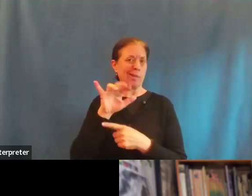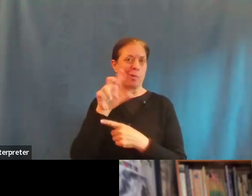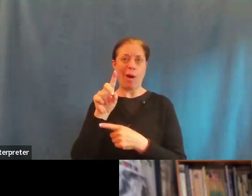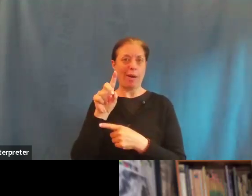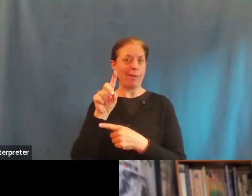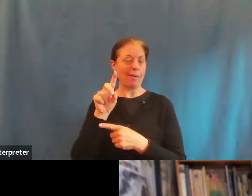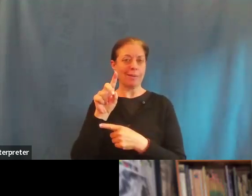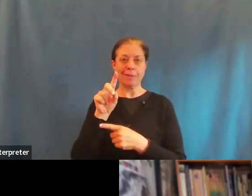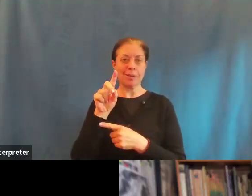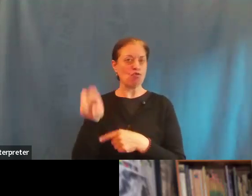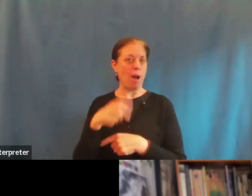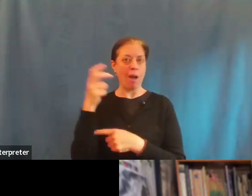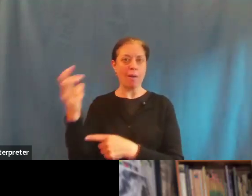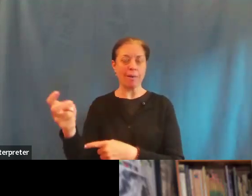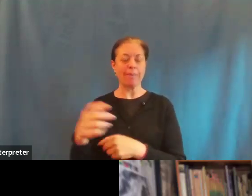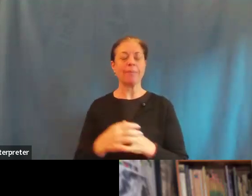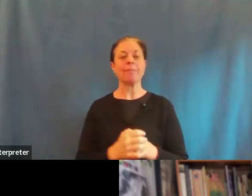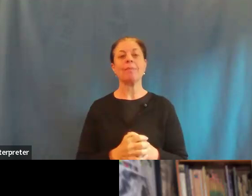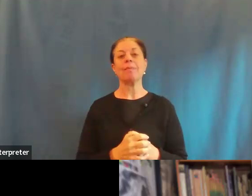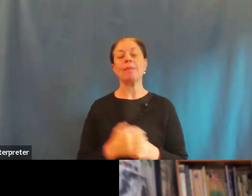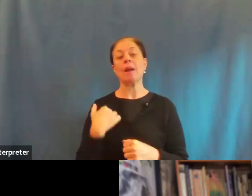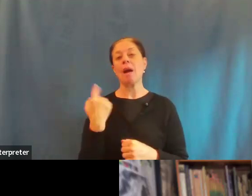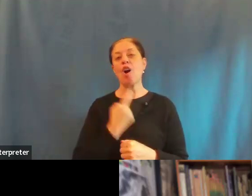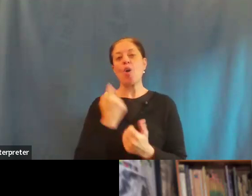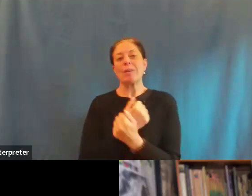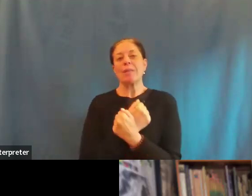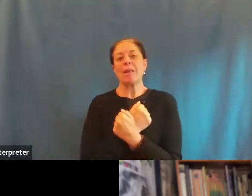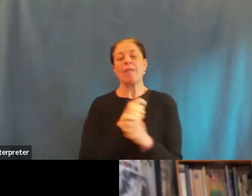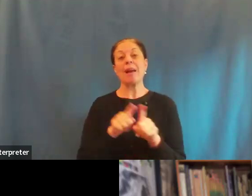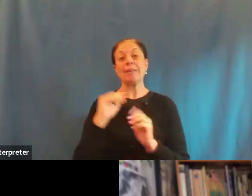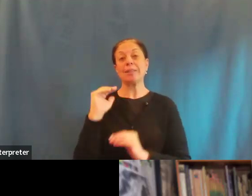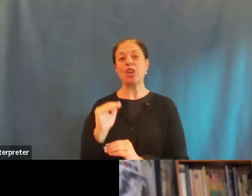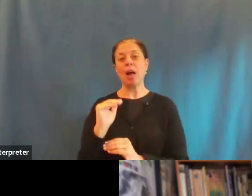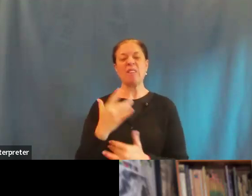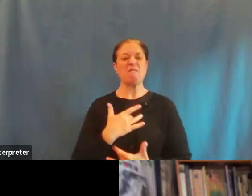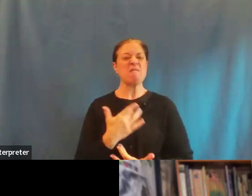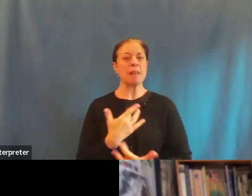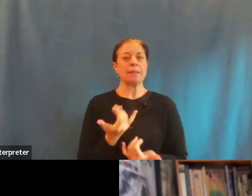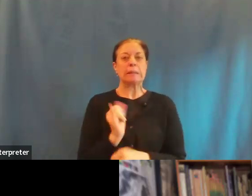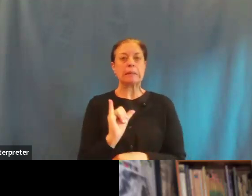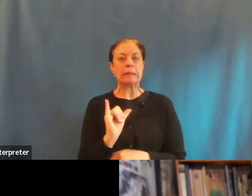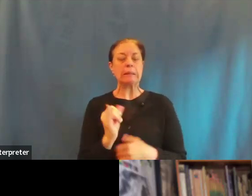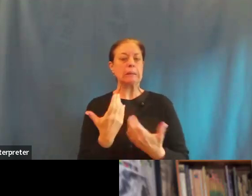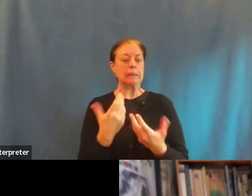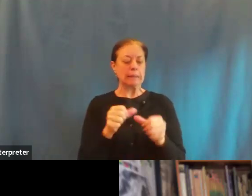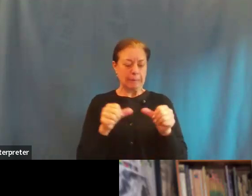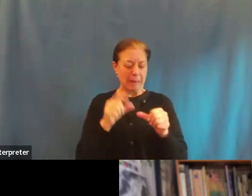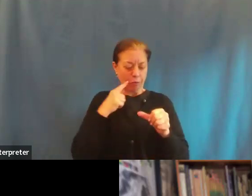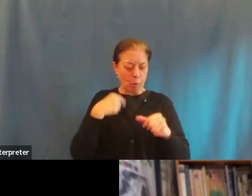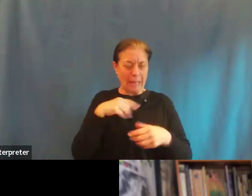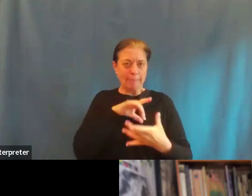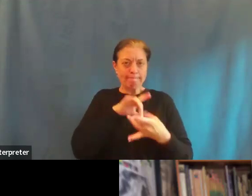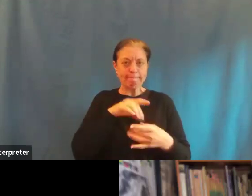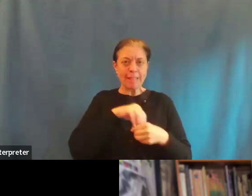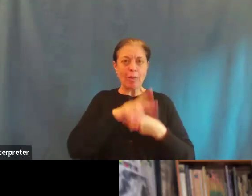ride. And I always loved as a child that feeling that there was still space for me in the world, that there